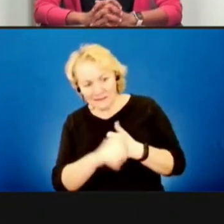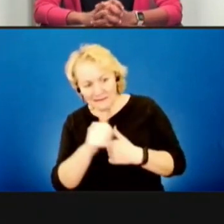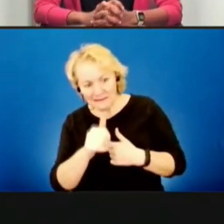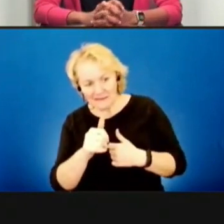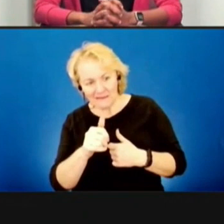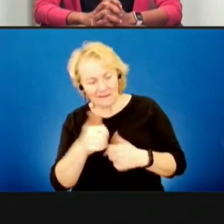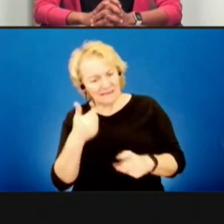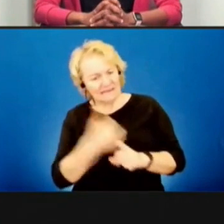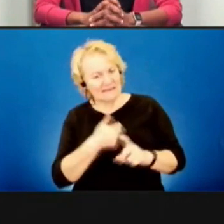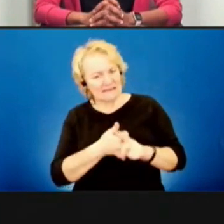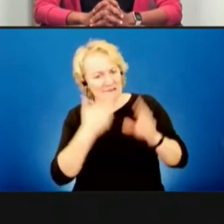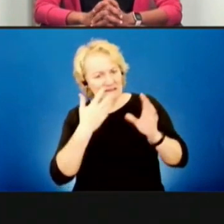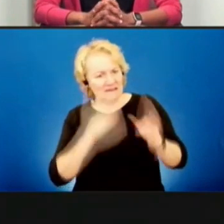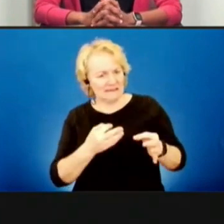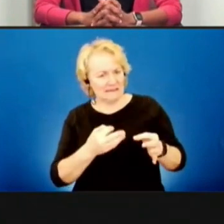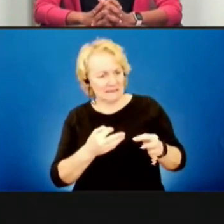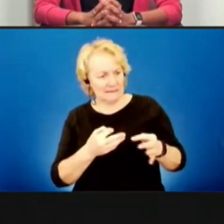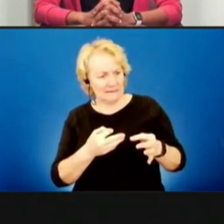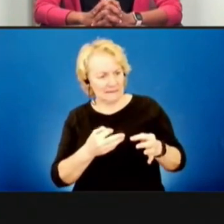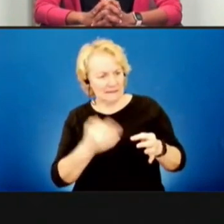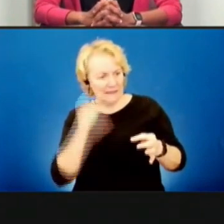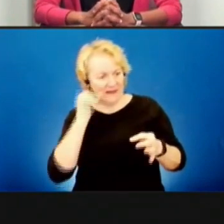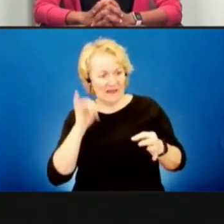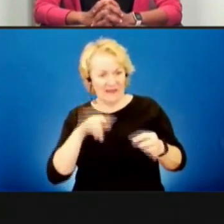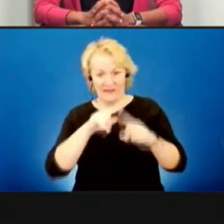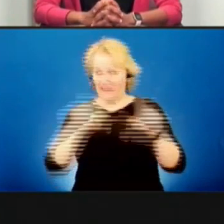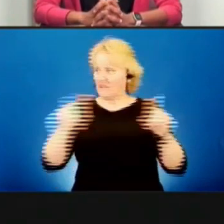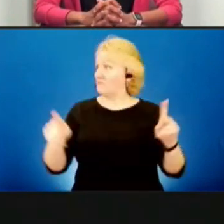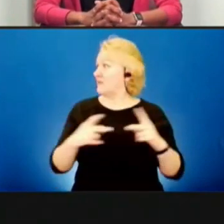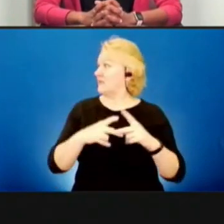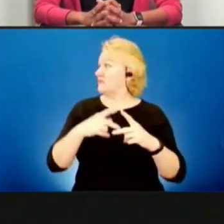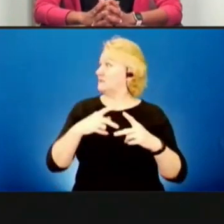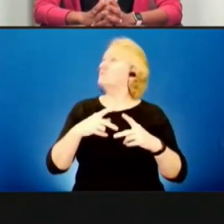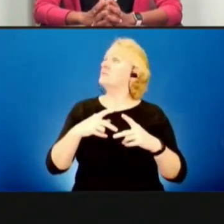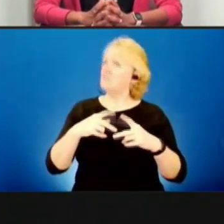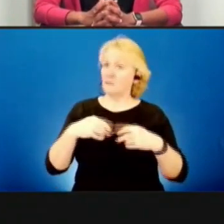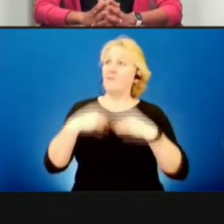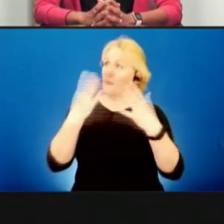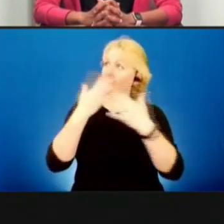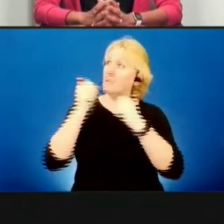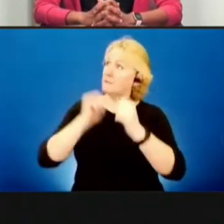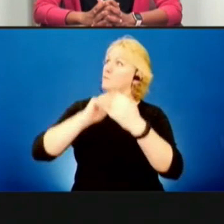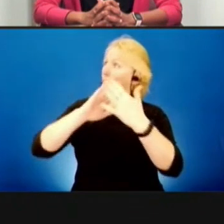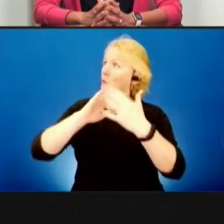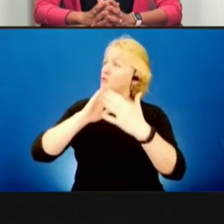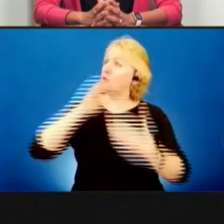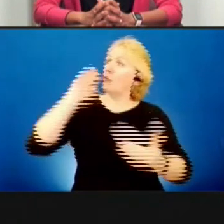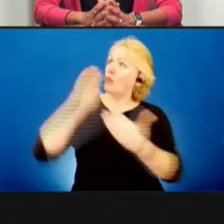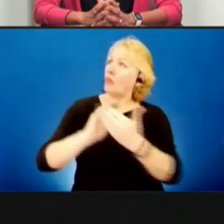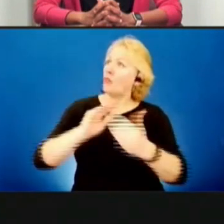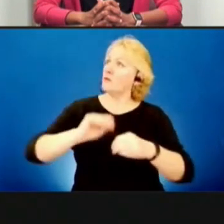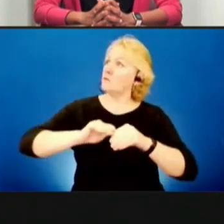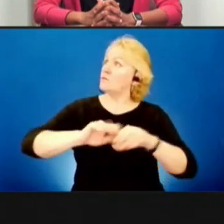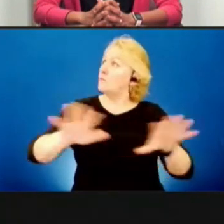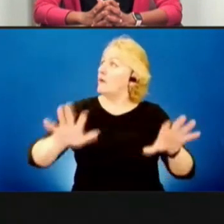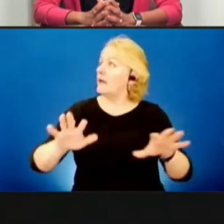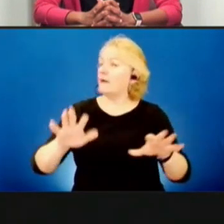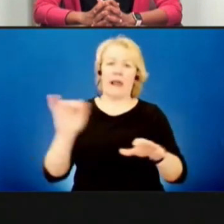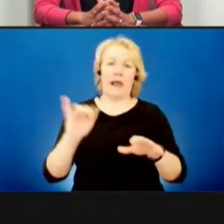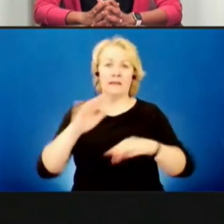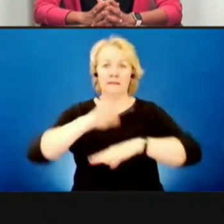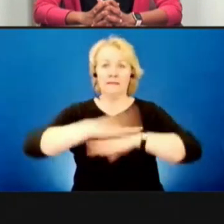an establishment is using best practices regarding COVID mitigation with distancing